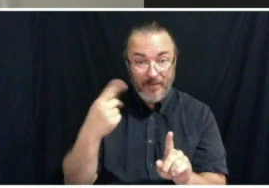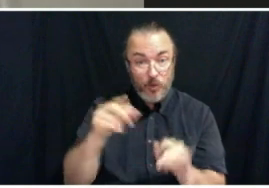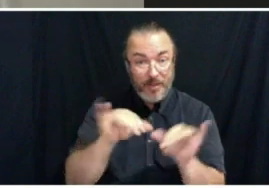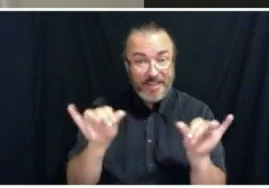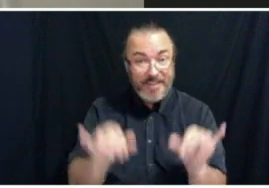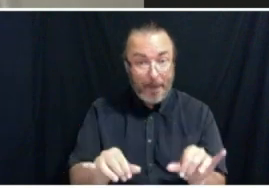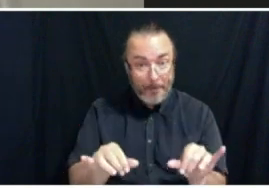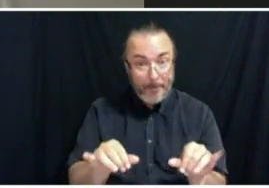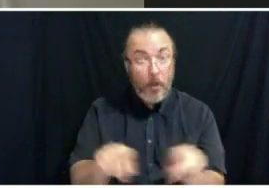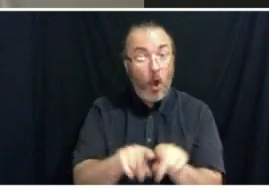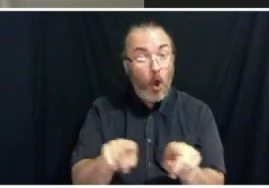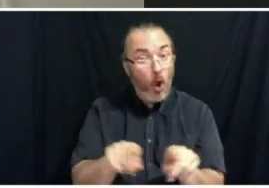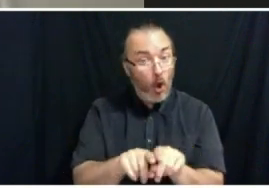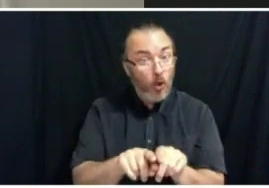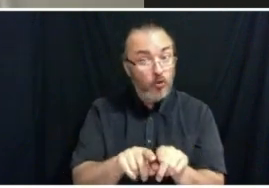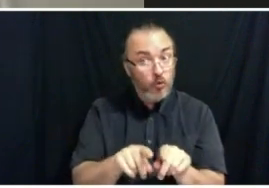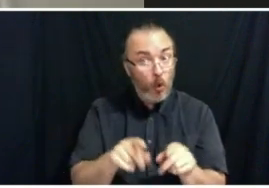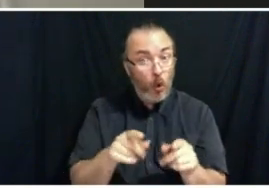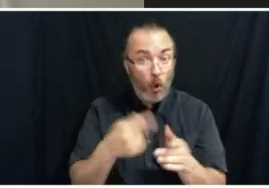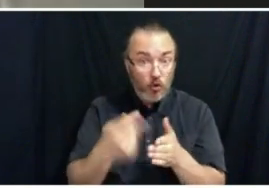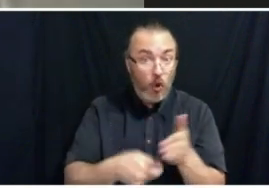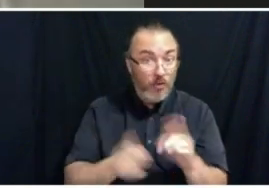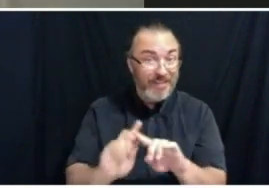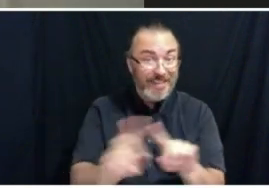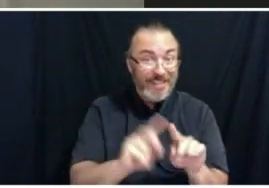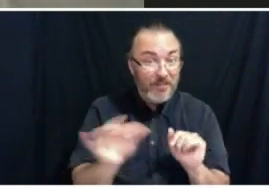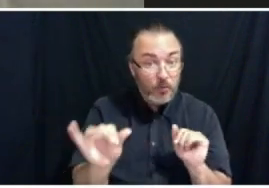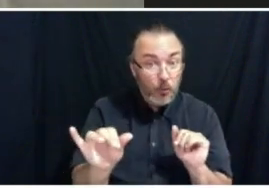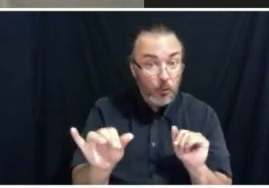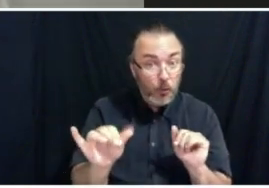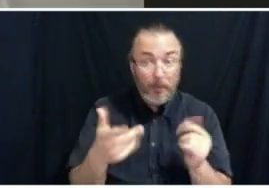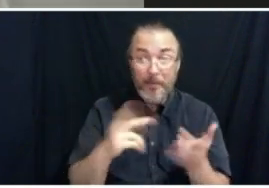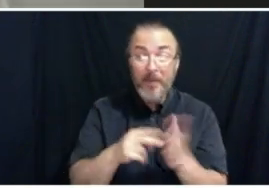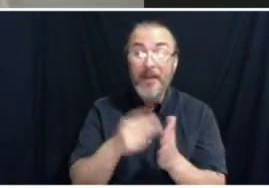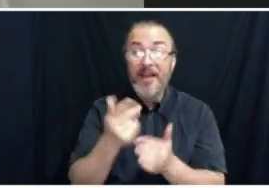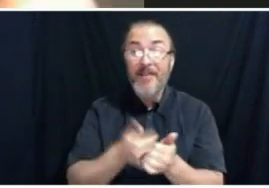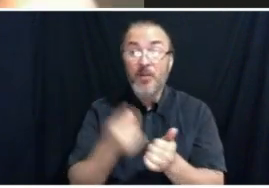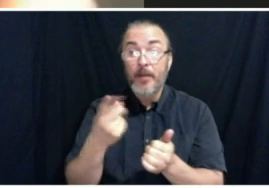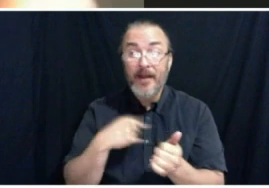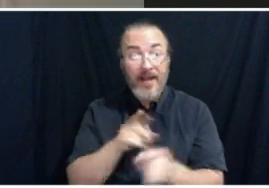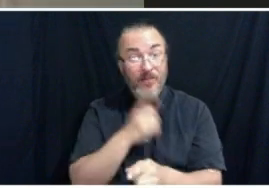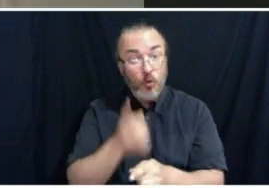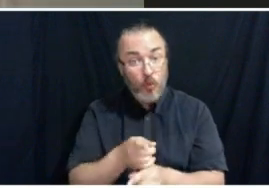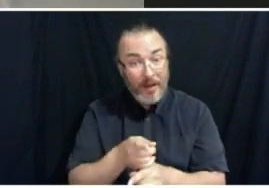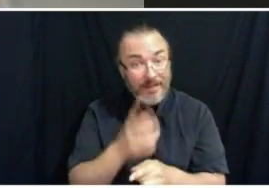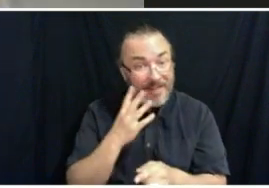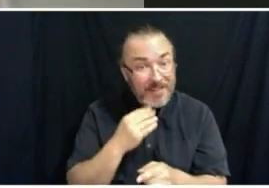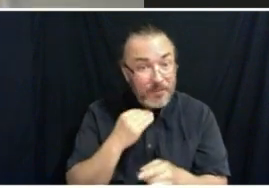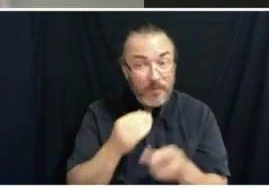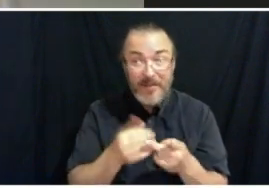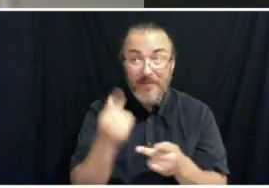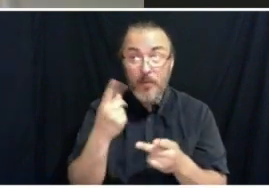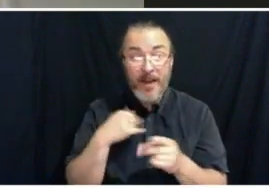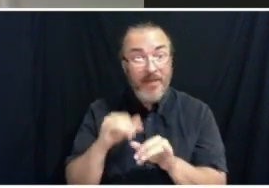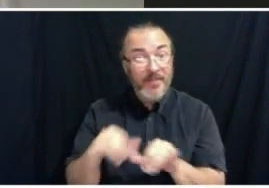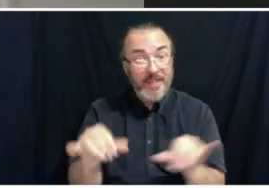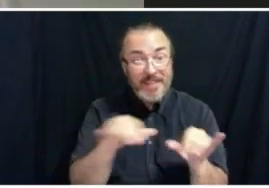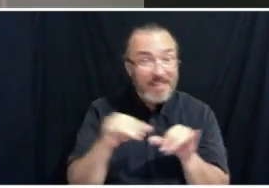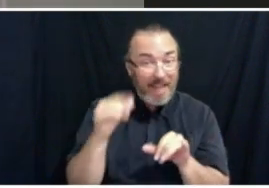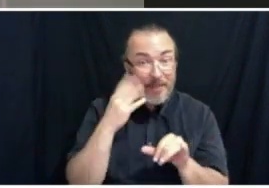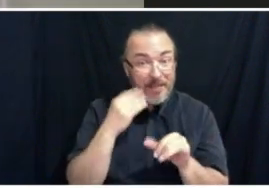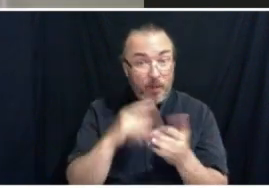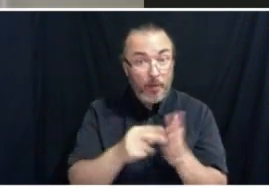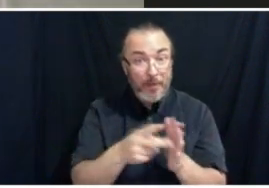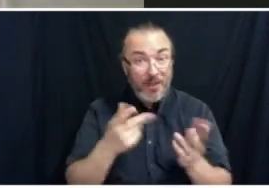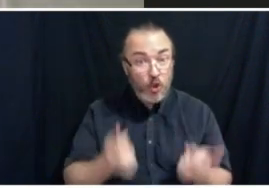very different expenditures. So that everyone has the right experience and everyone has the same experience doesn't mean that you need to spend the same on